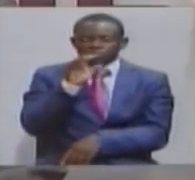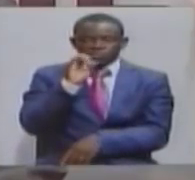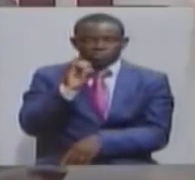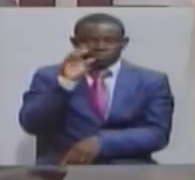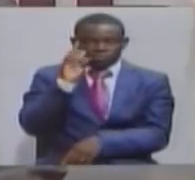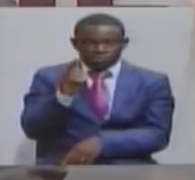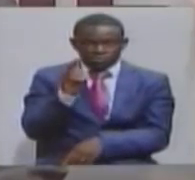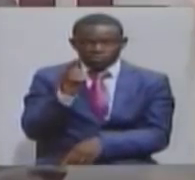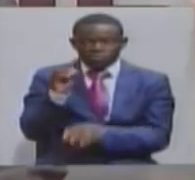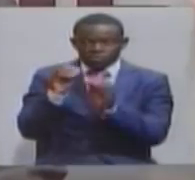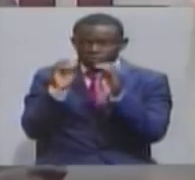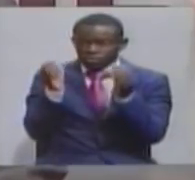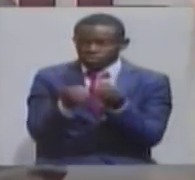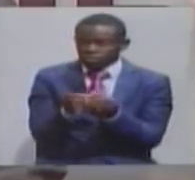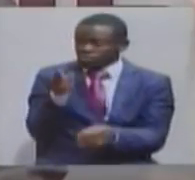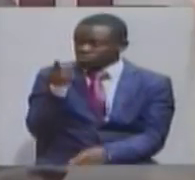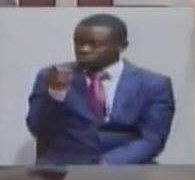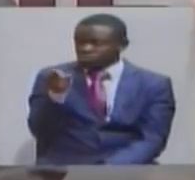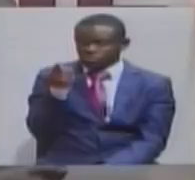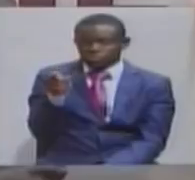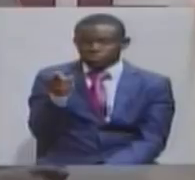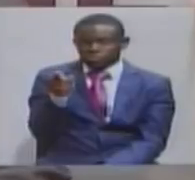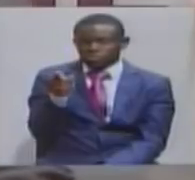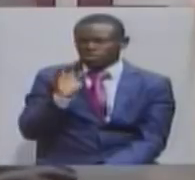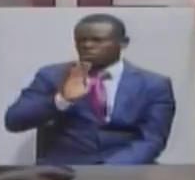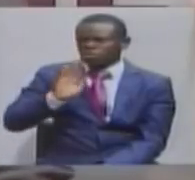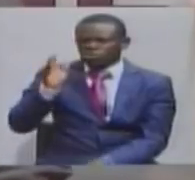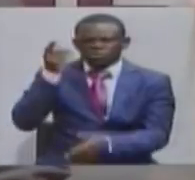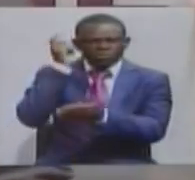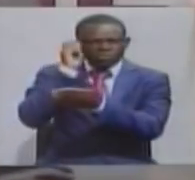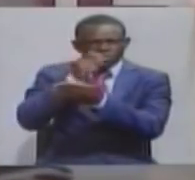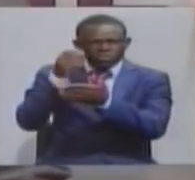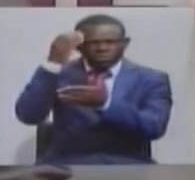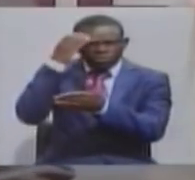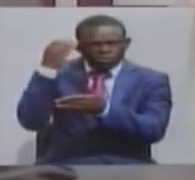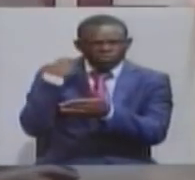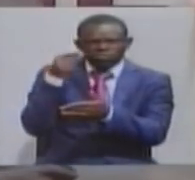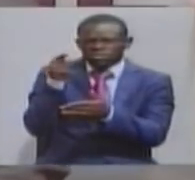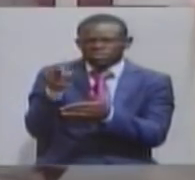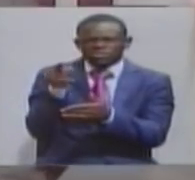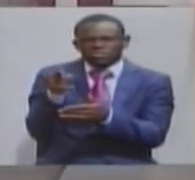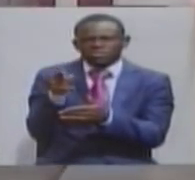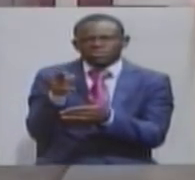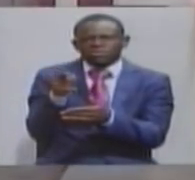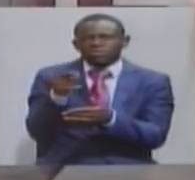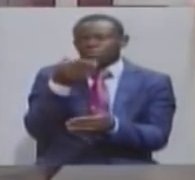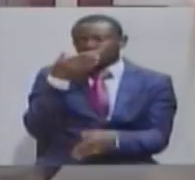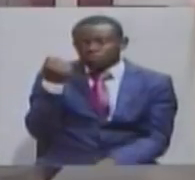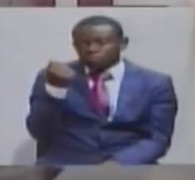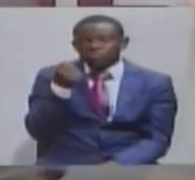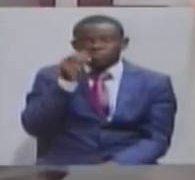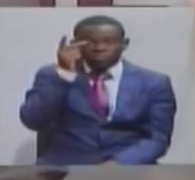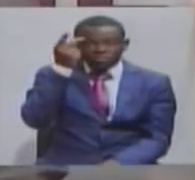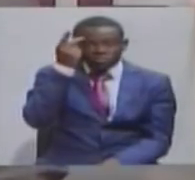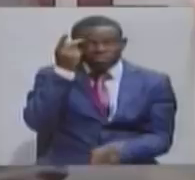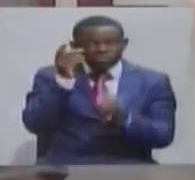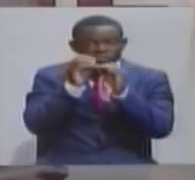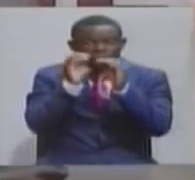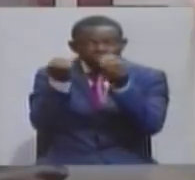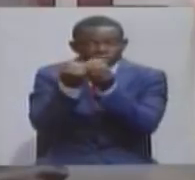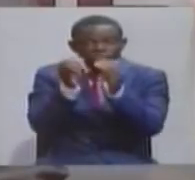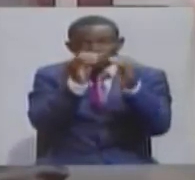And what we have said is that let the political players go around this table and decide who do they want to chair